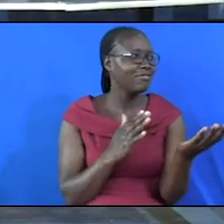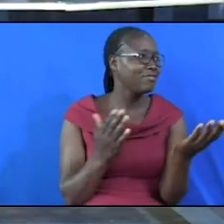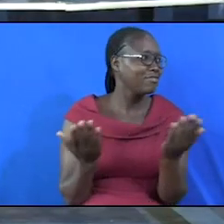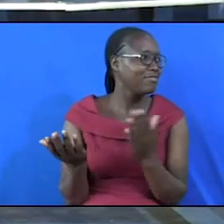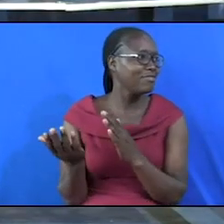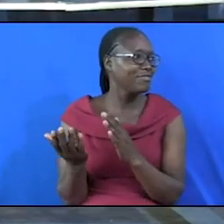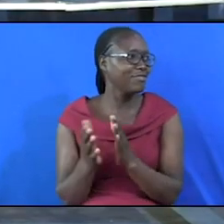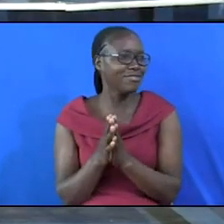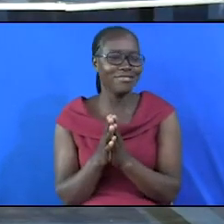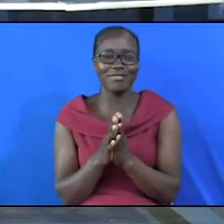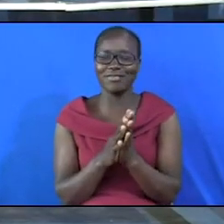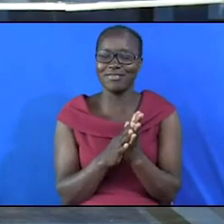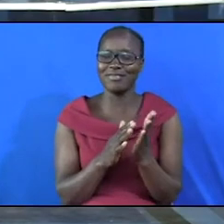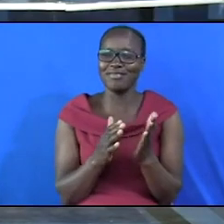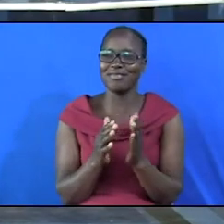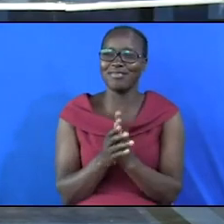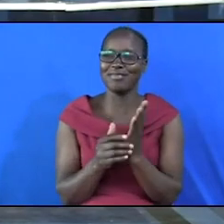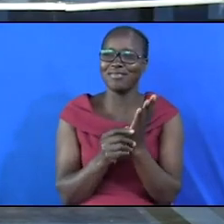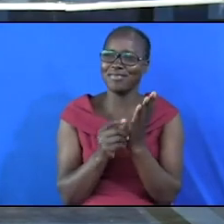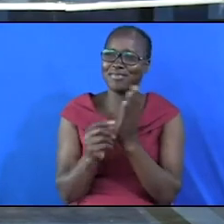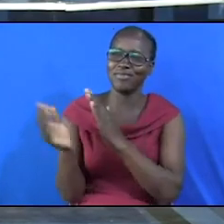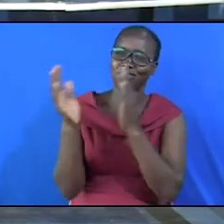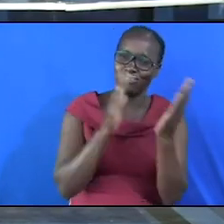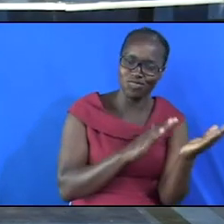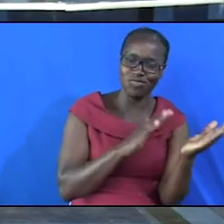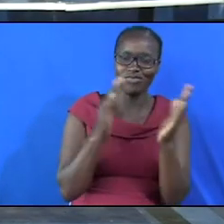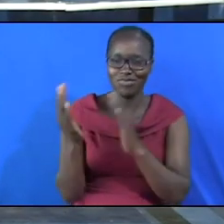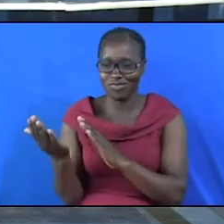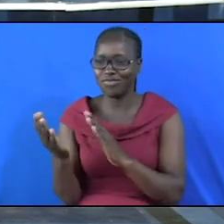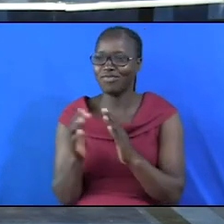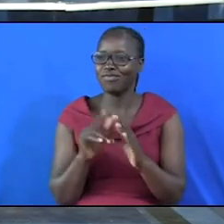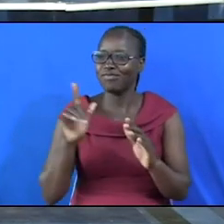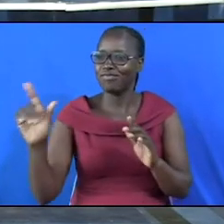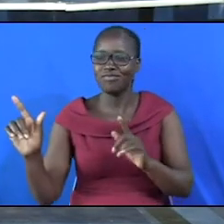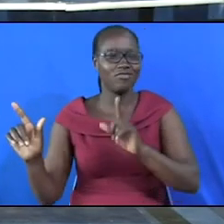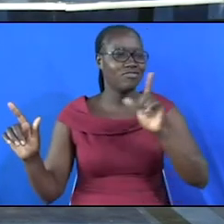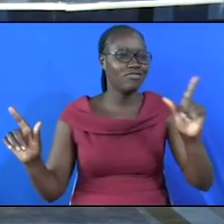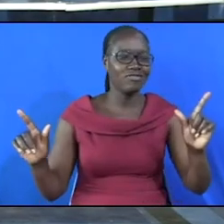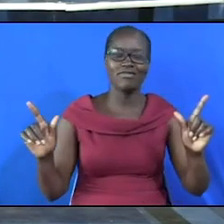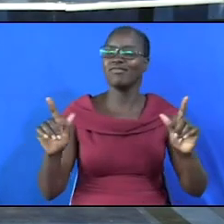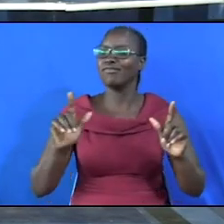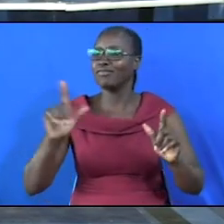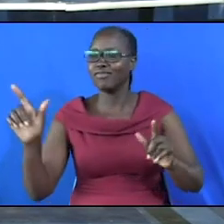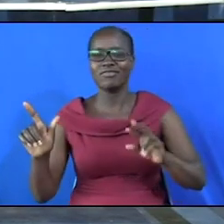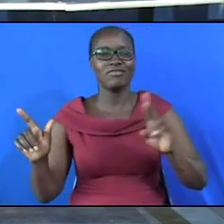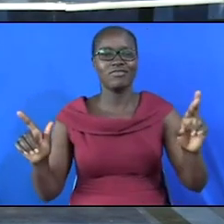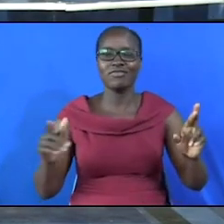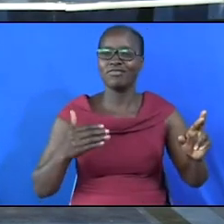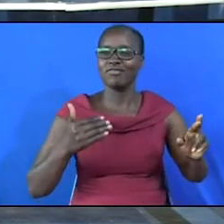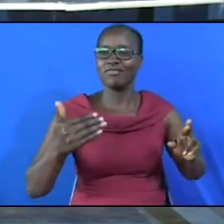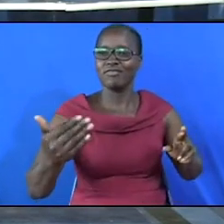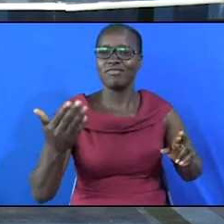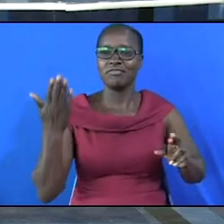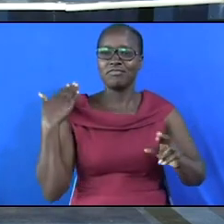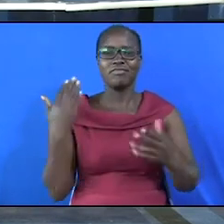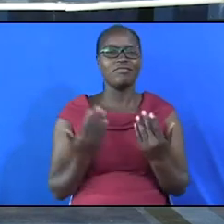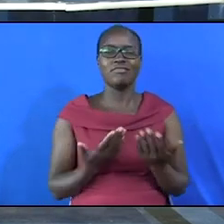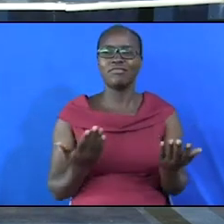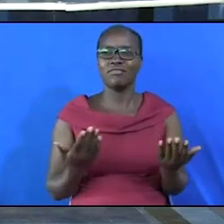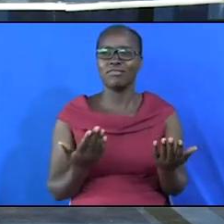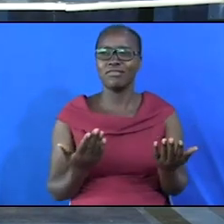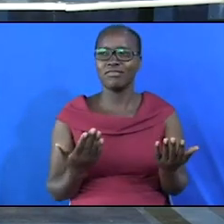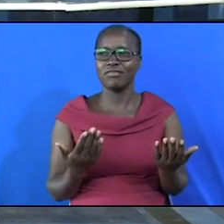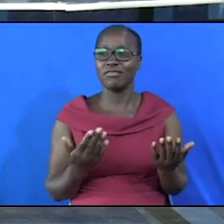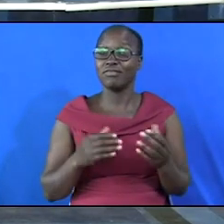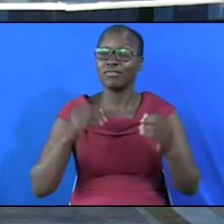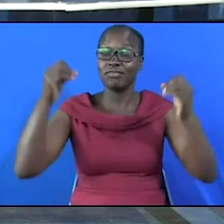are not with me. Let me try it. To the left, then no, also to the front and backward. That was a